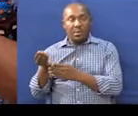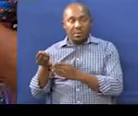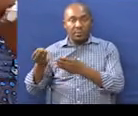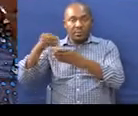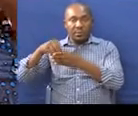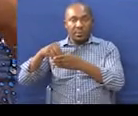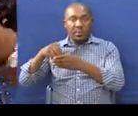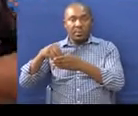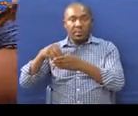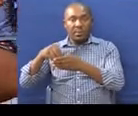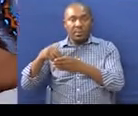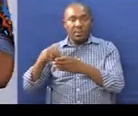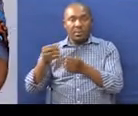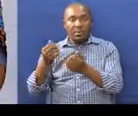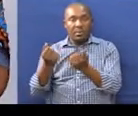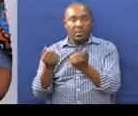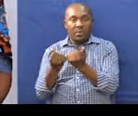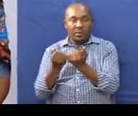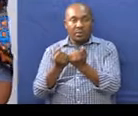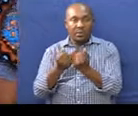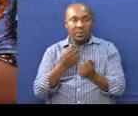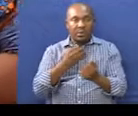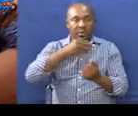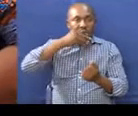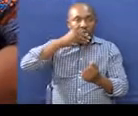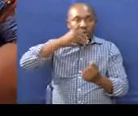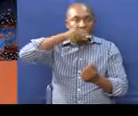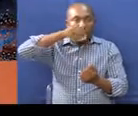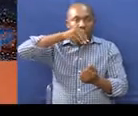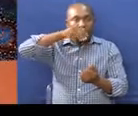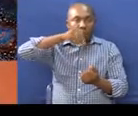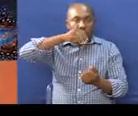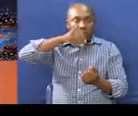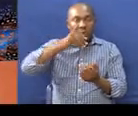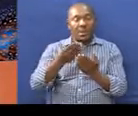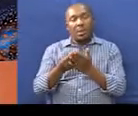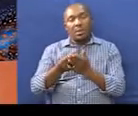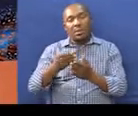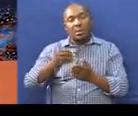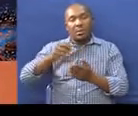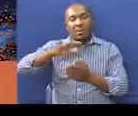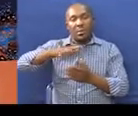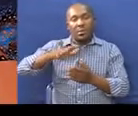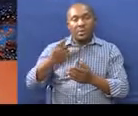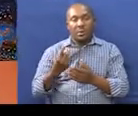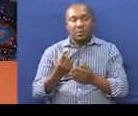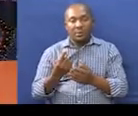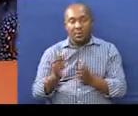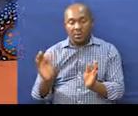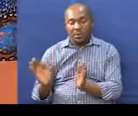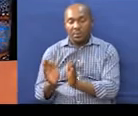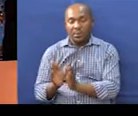base produces salt and water only. Therefore, you will remain with the only reducing sugar. Then you